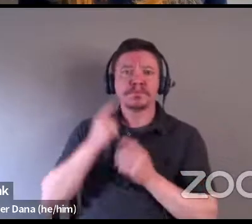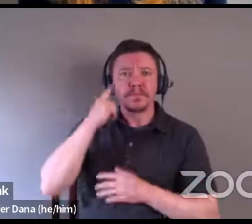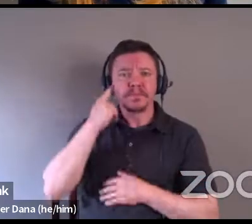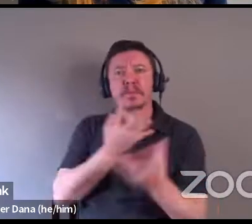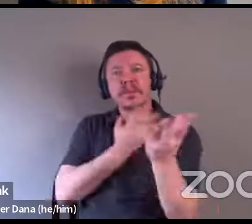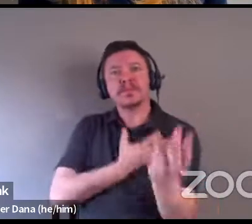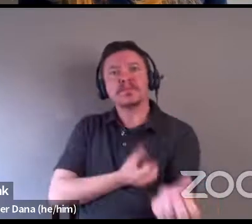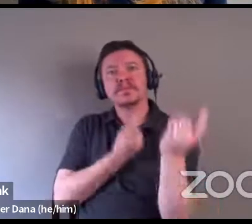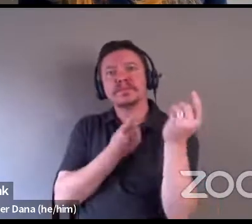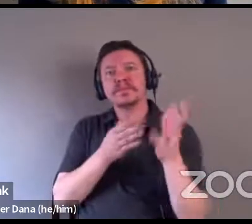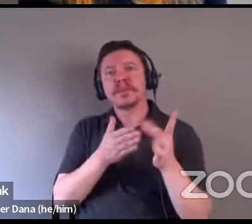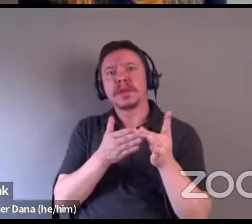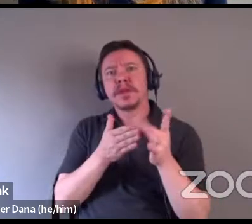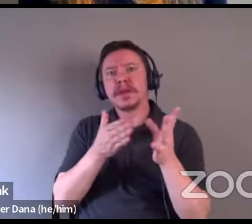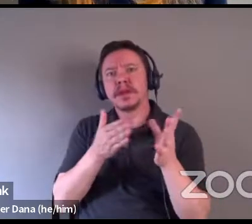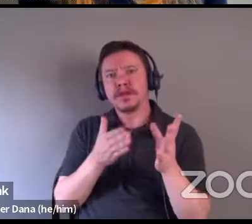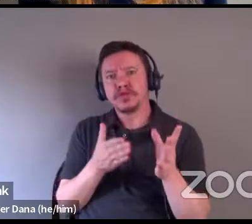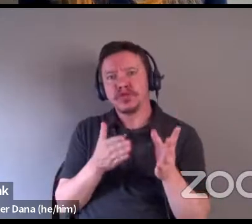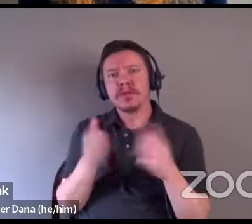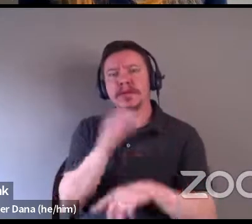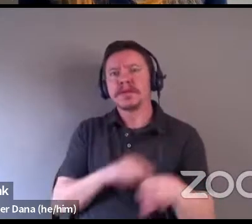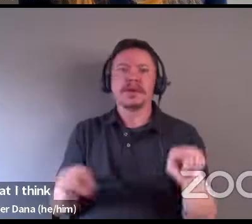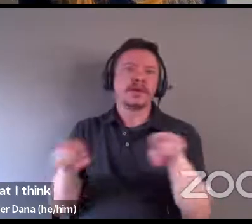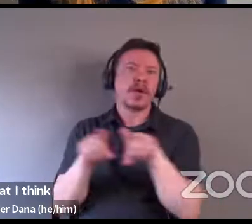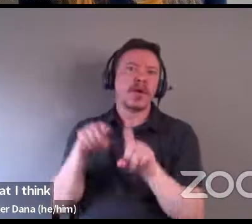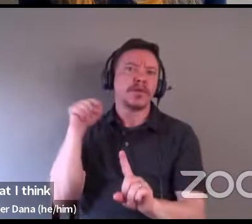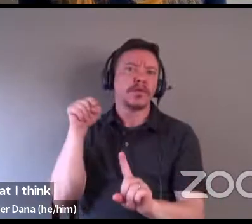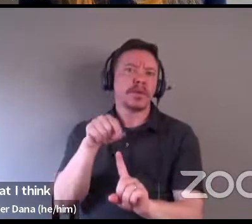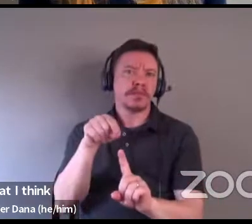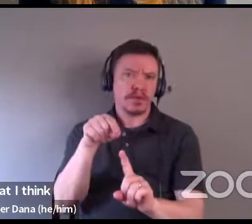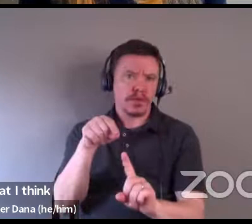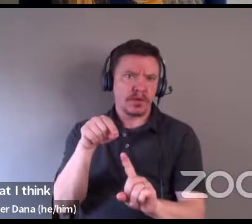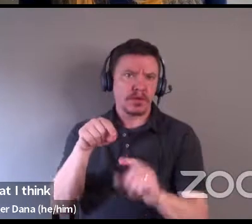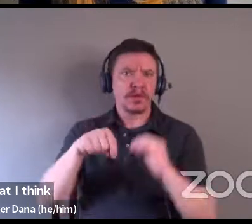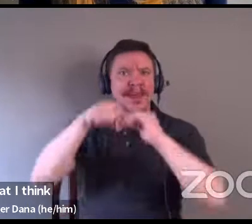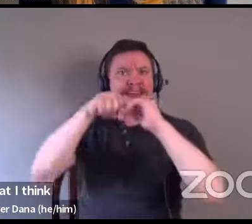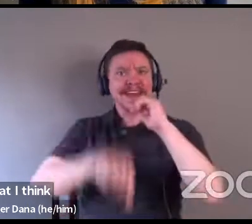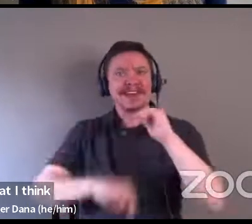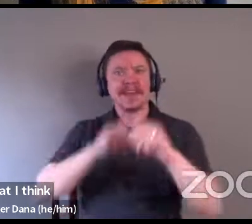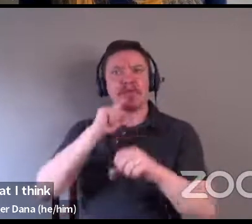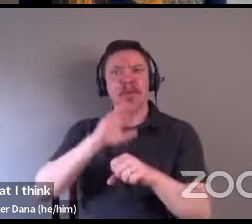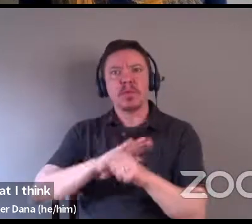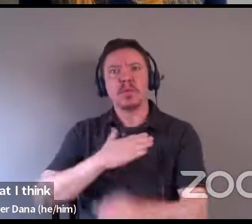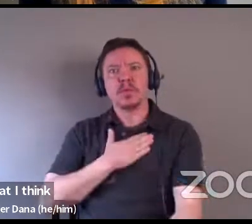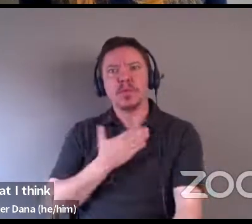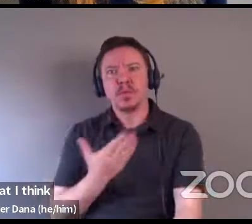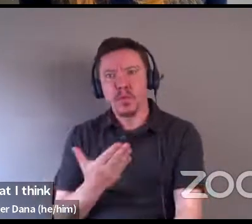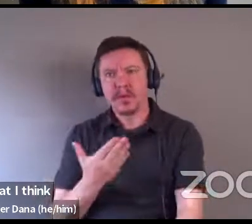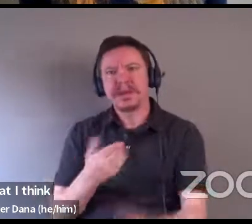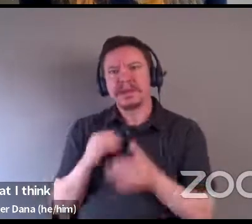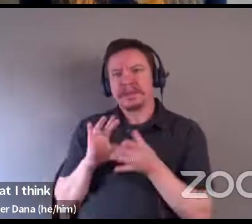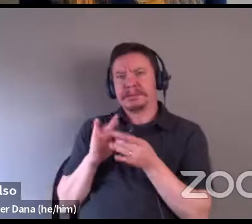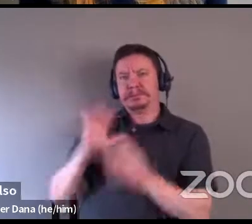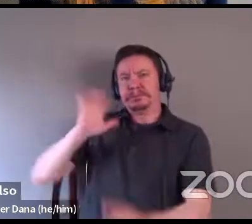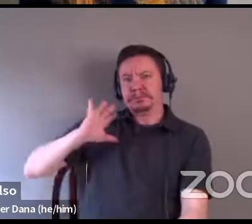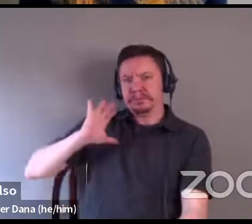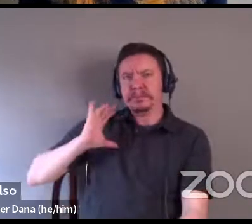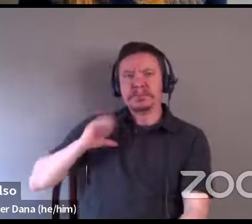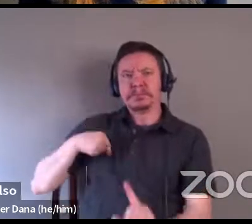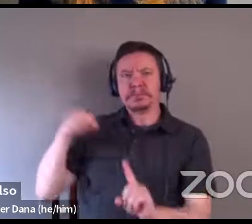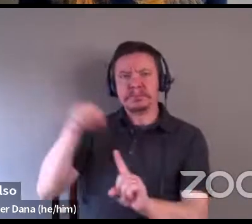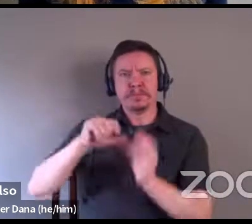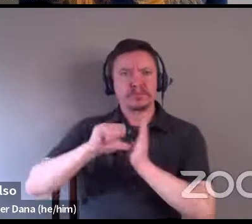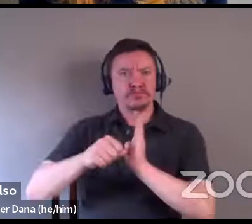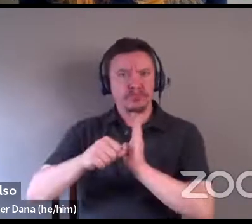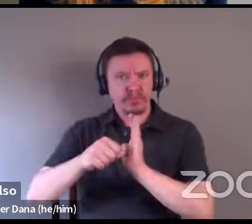empathetic leadership is also about a deep willingness, and I said it earlier, but I keep coming back to it, is